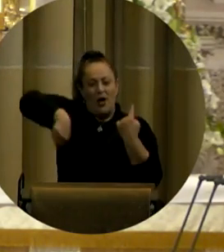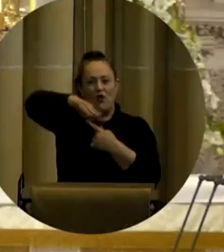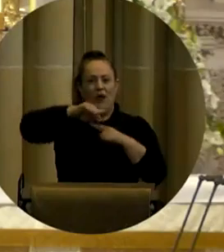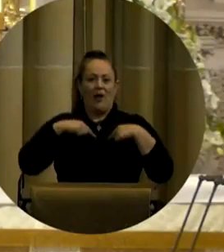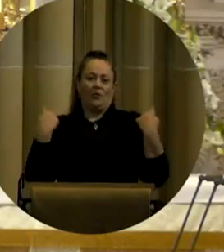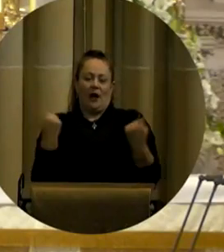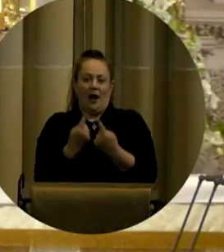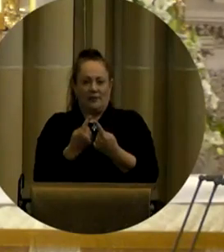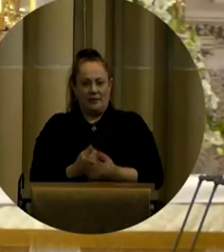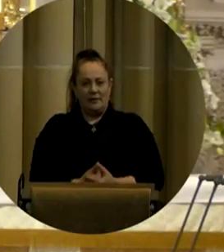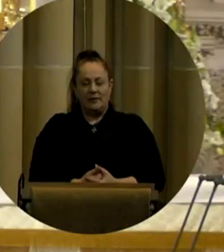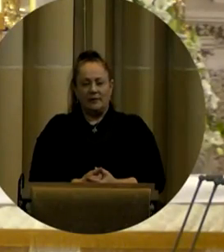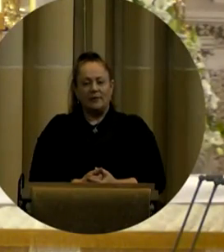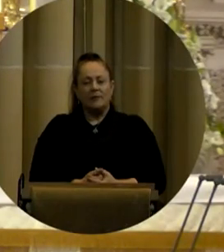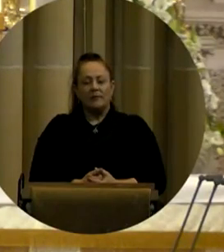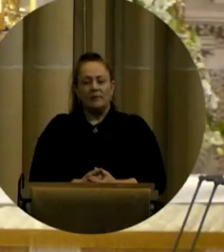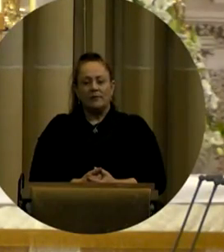us.